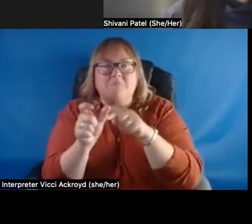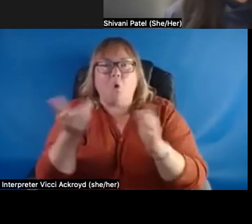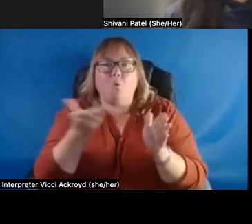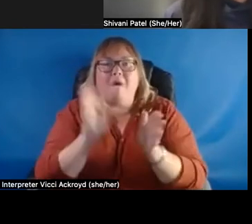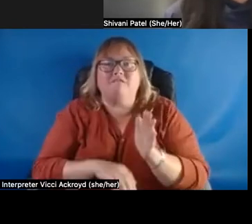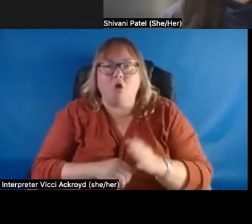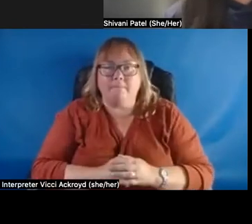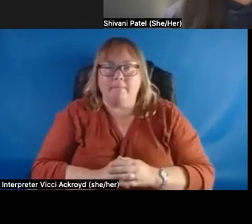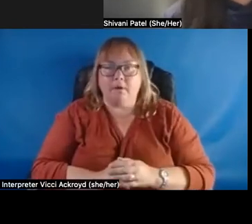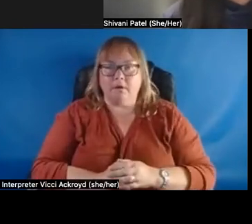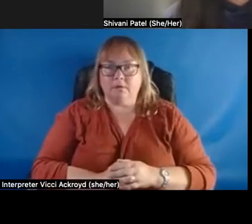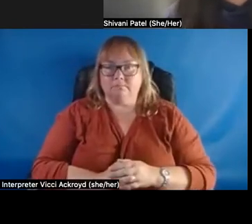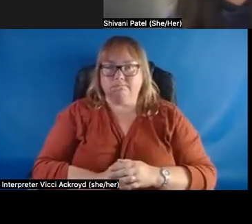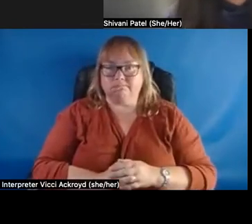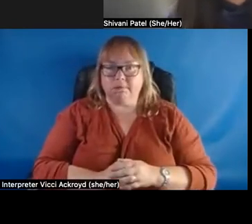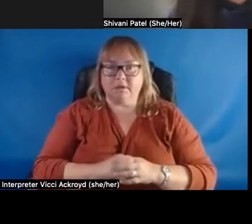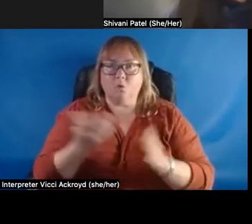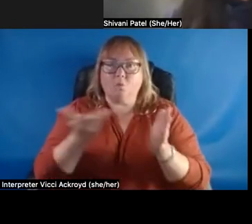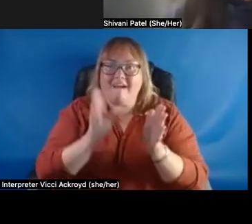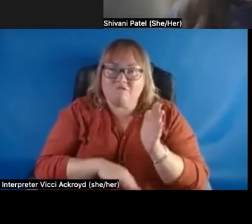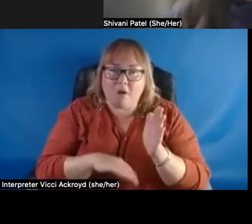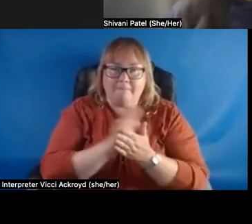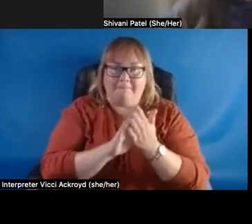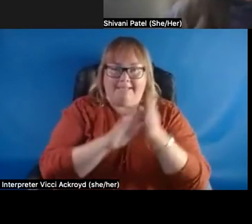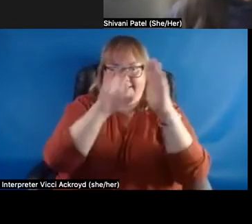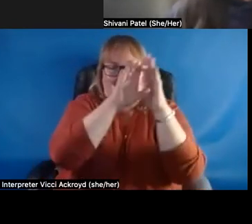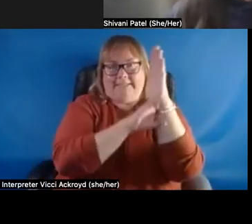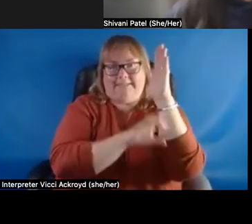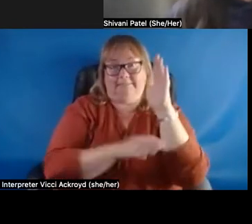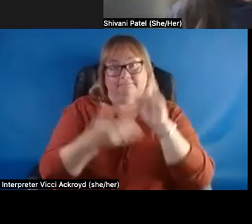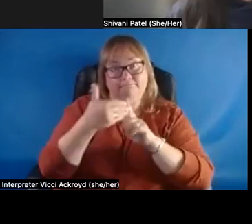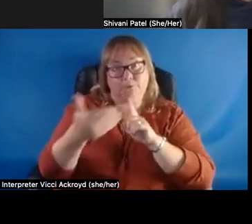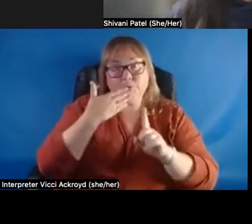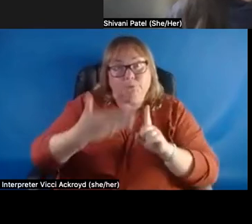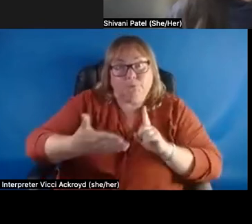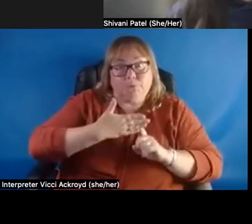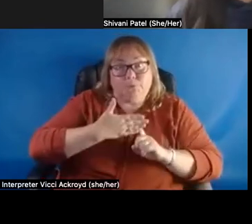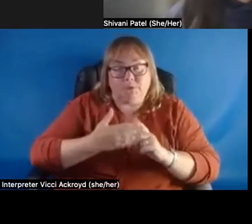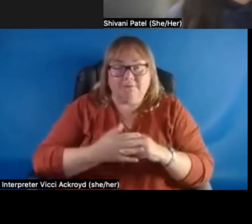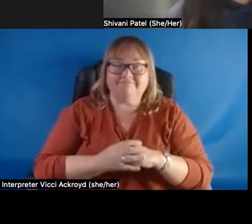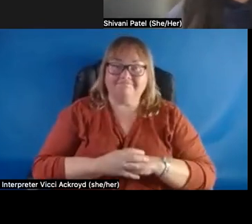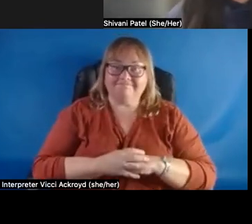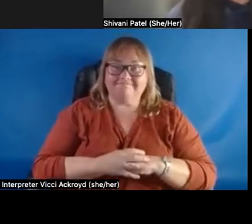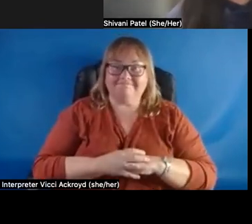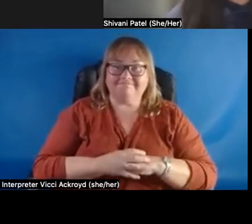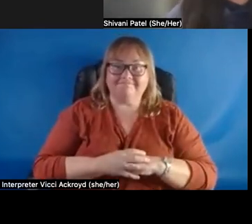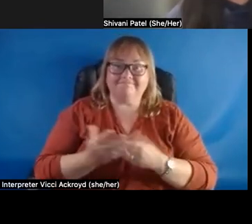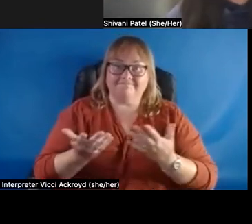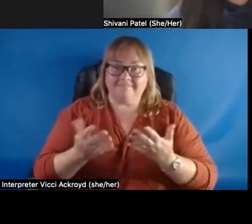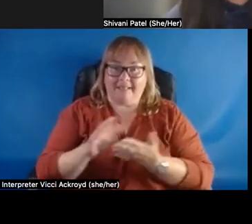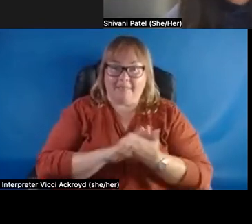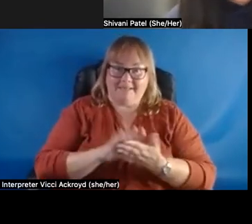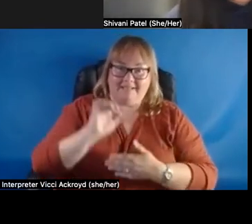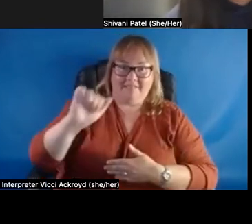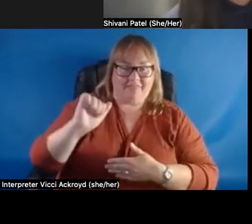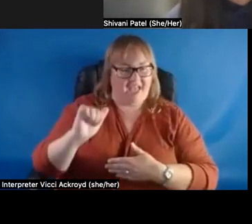really dictates what caste you are possibly in. And in a way that sort of just like directs how they are going to